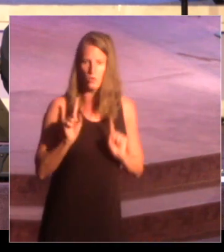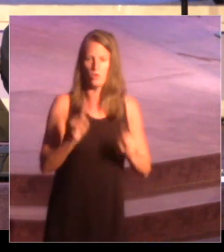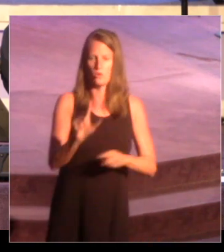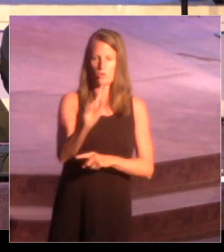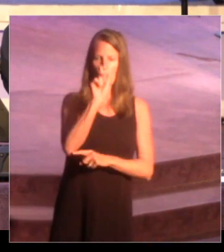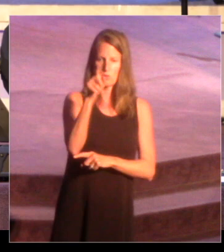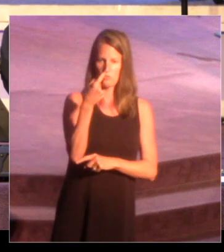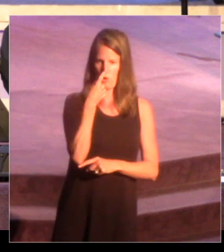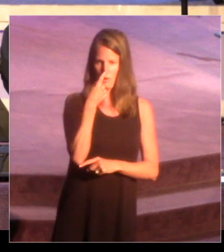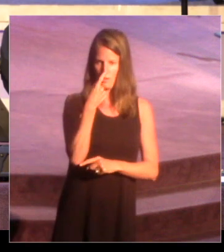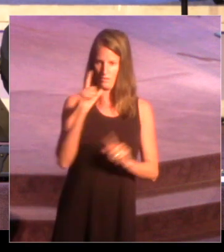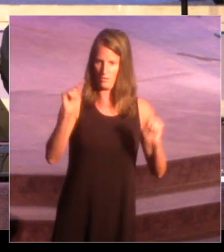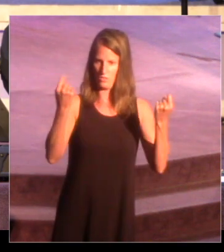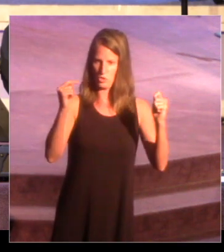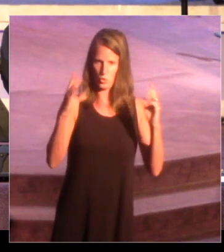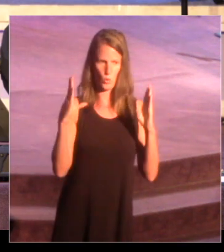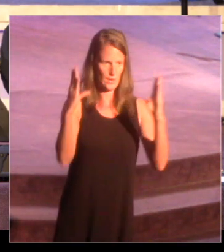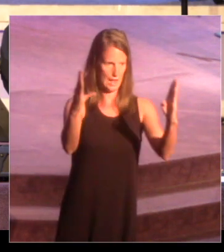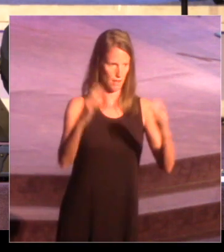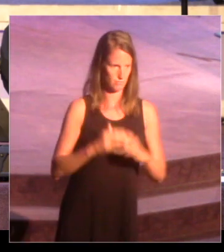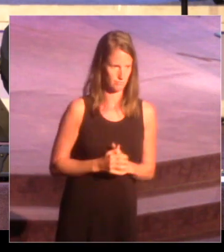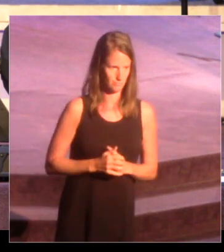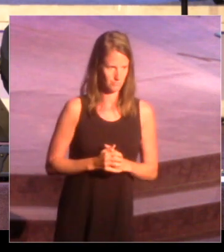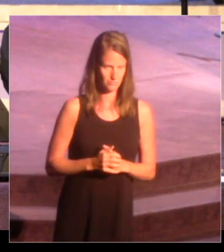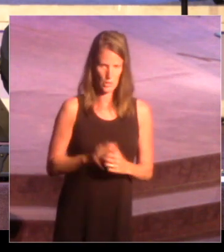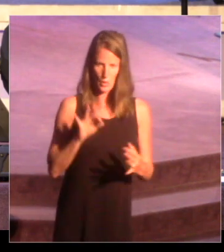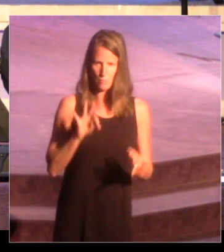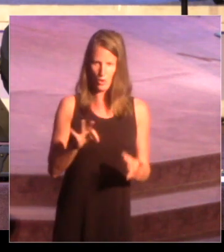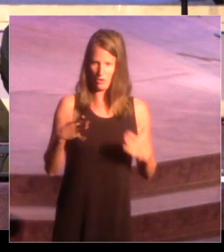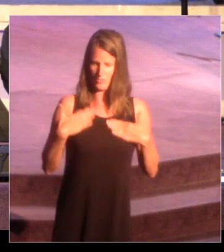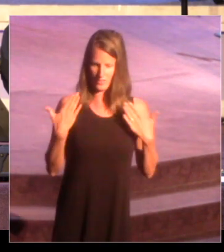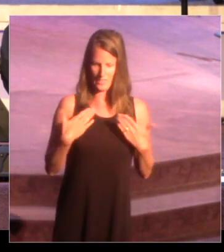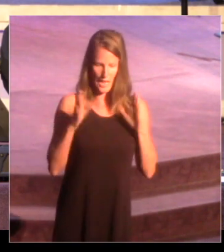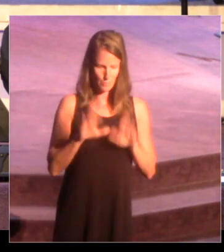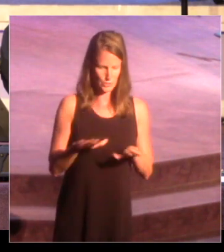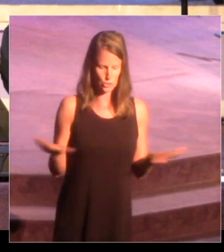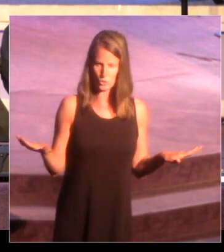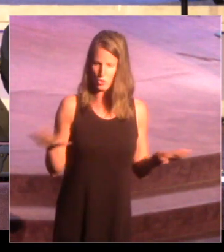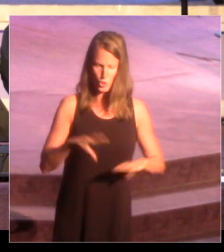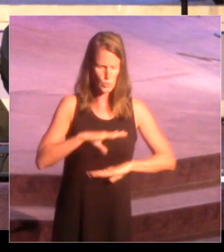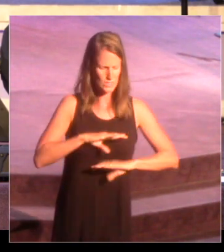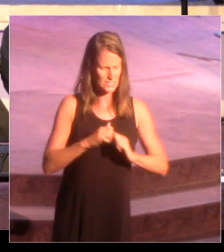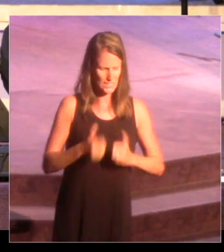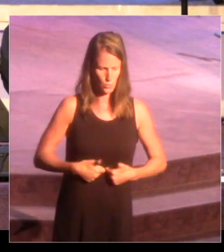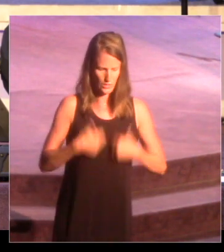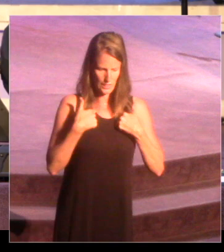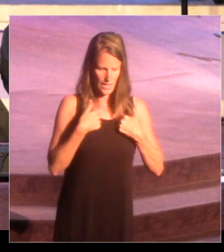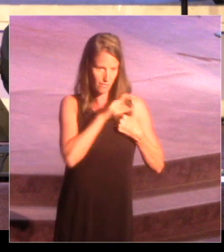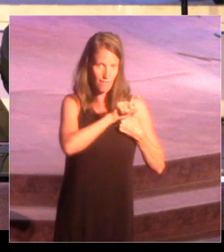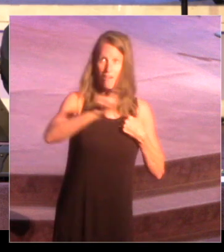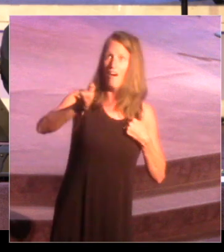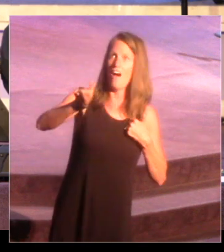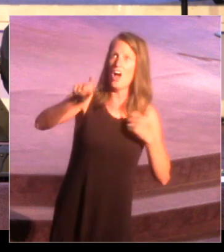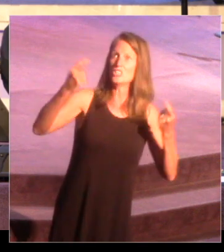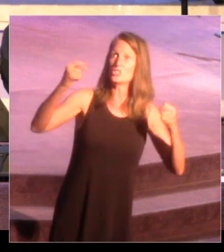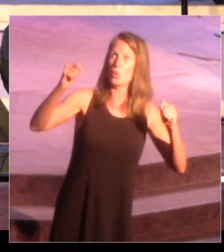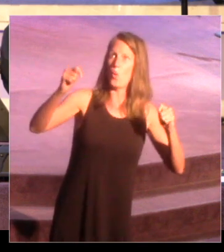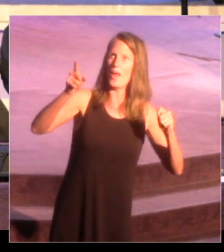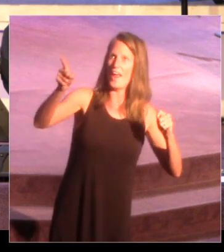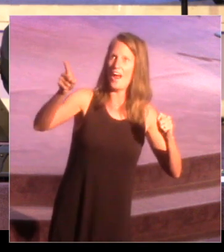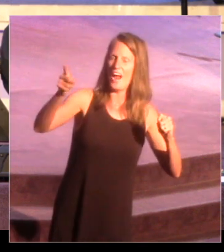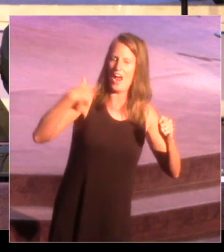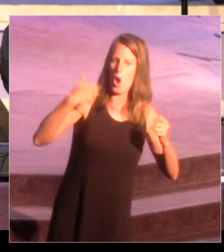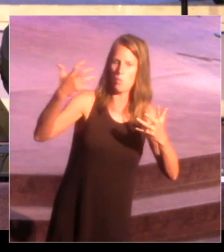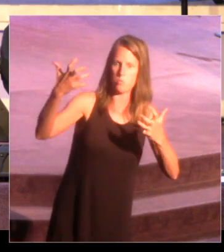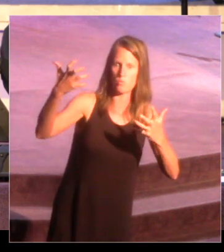Target. All of a sudden, perfectly happy kids who were content in life see a toy they didn't even know they existed, and